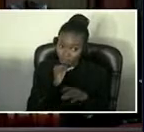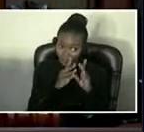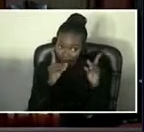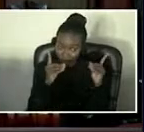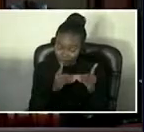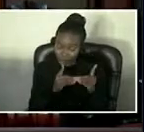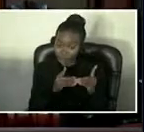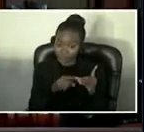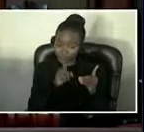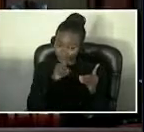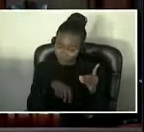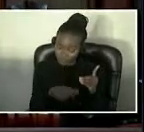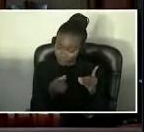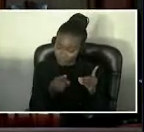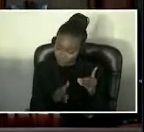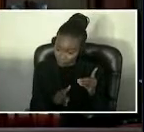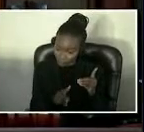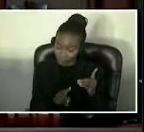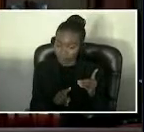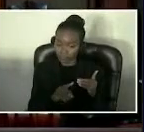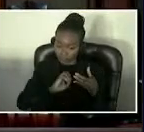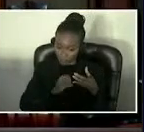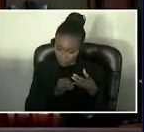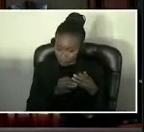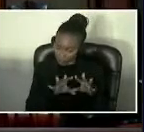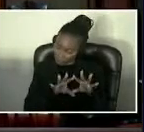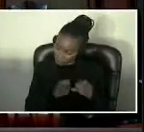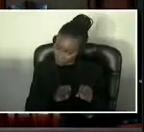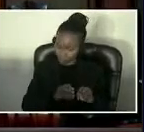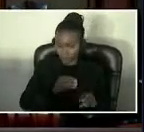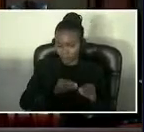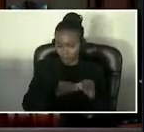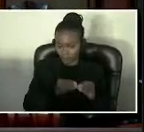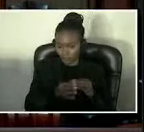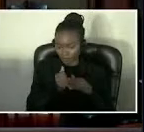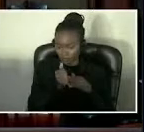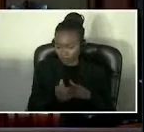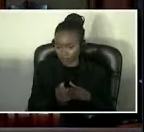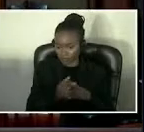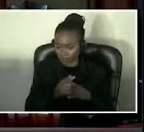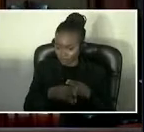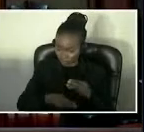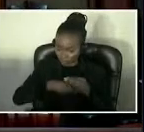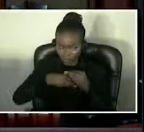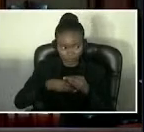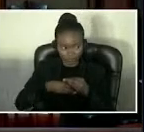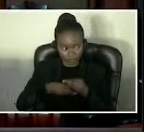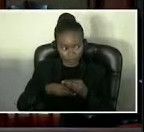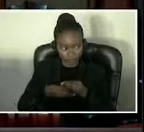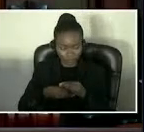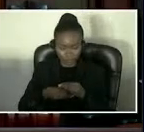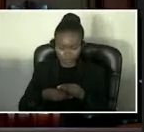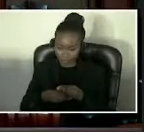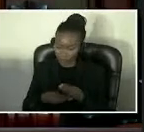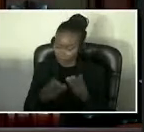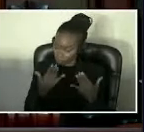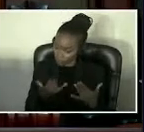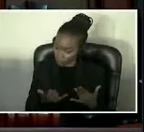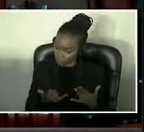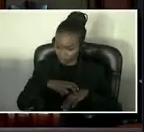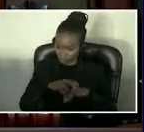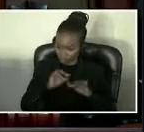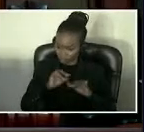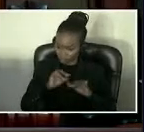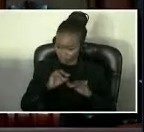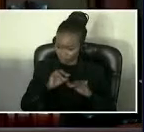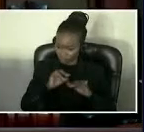plane which is not yielding much results so far or be prepared to edge appearance when situation demands as